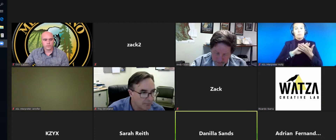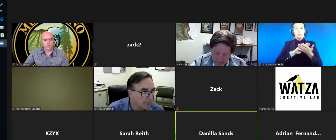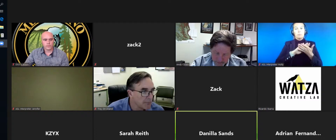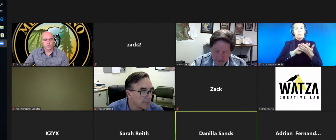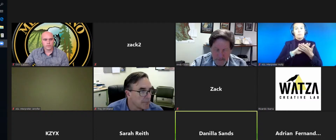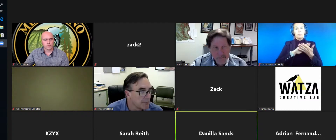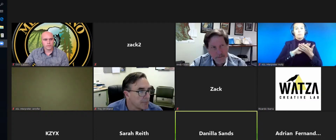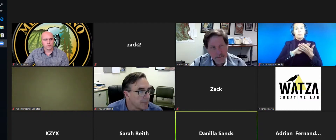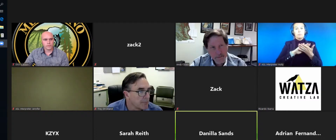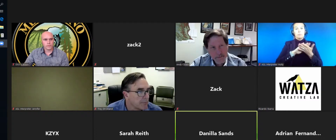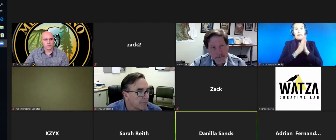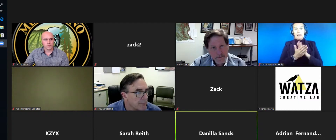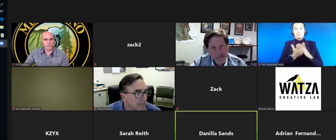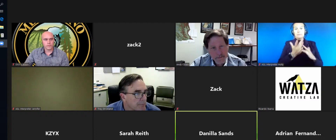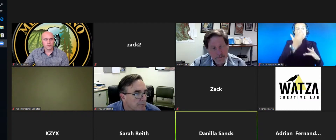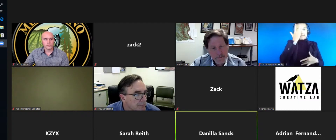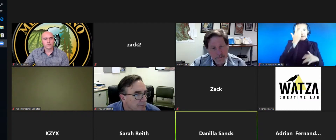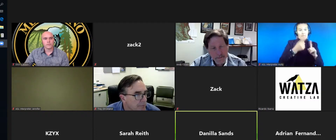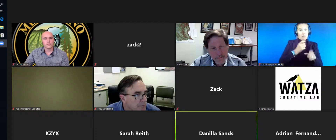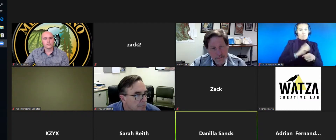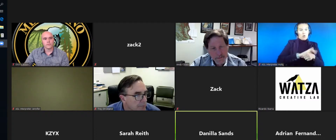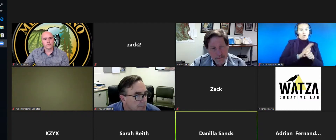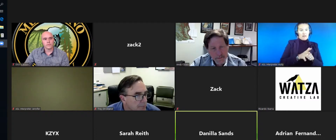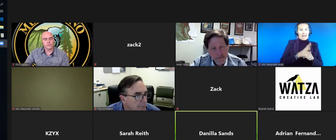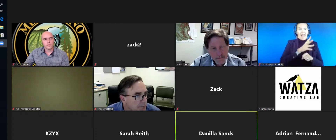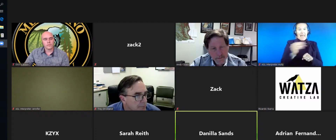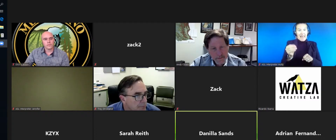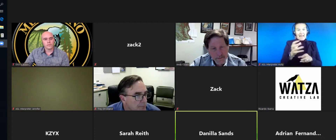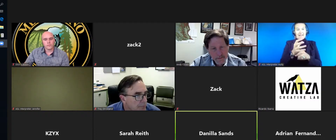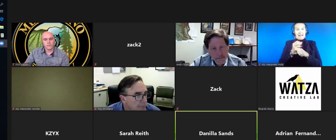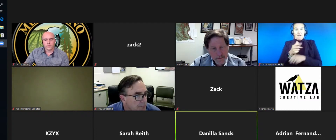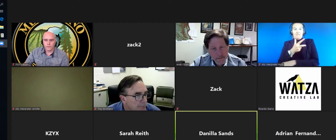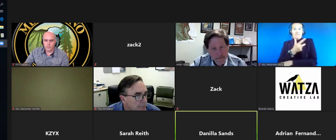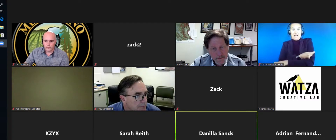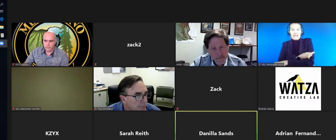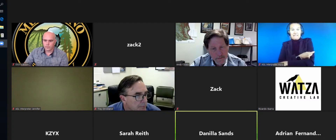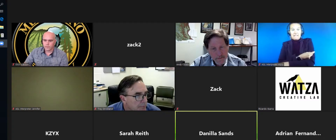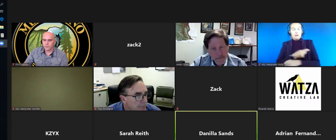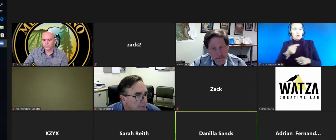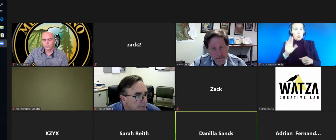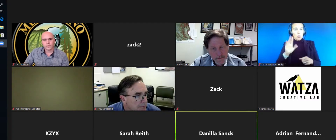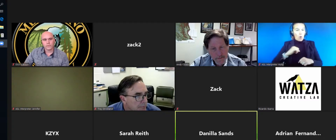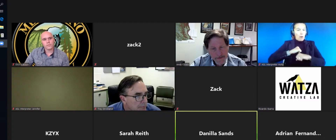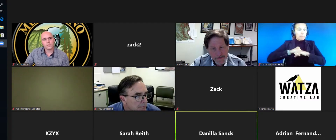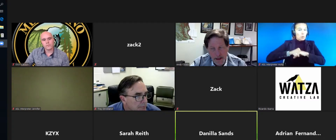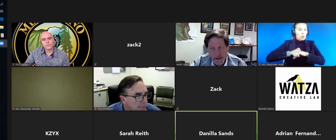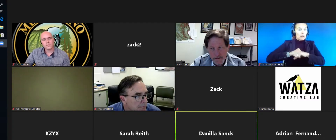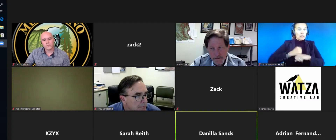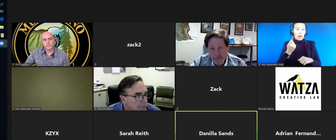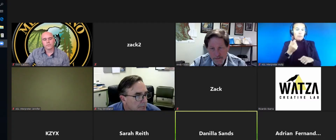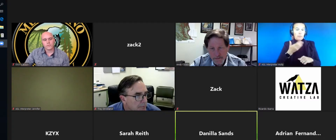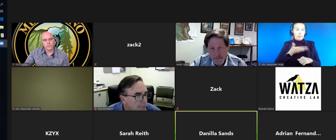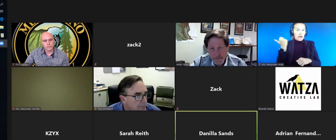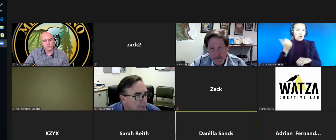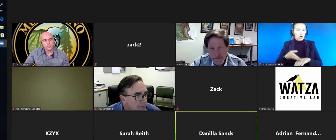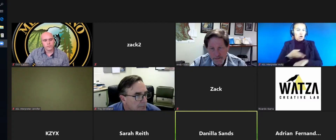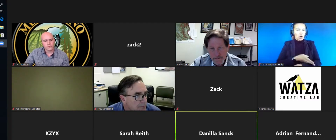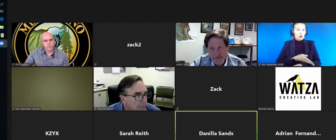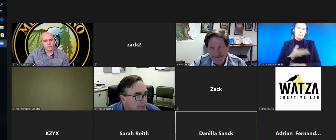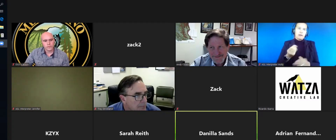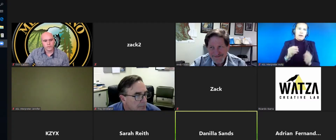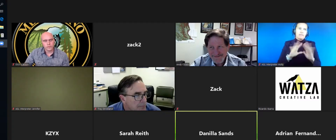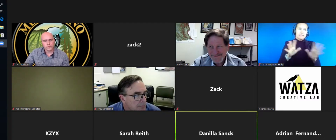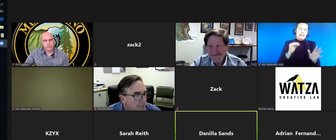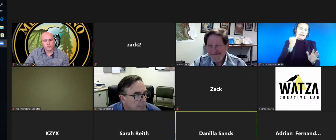vaccine, that your immunity might be better than just the vaccine alone. Is there truth to that? I mean, given if you survive COVID,